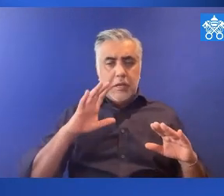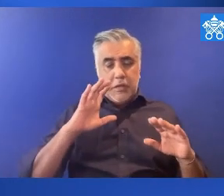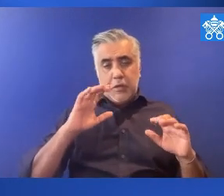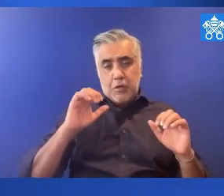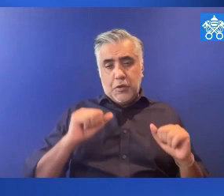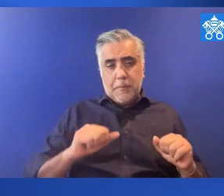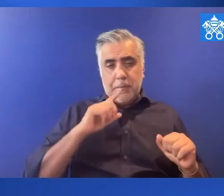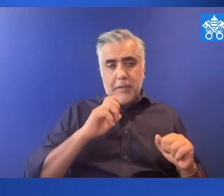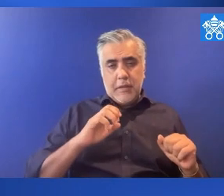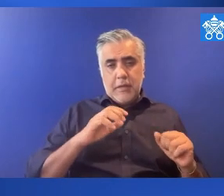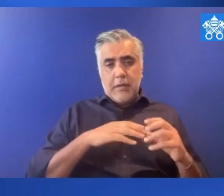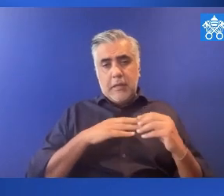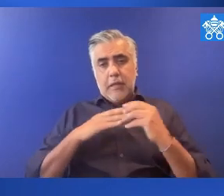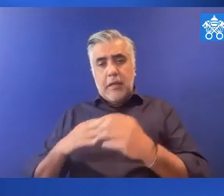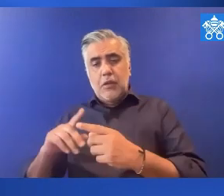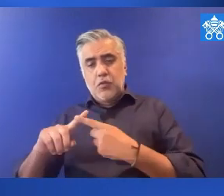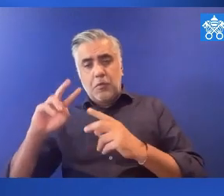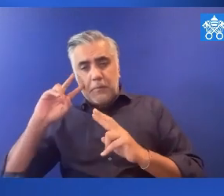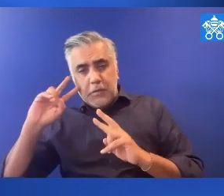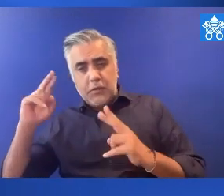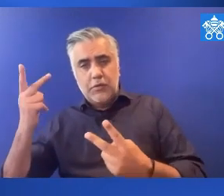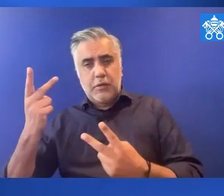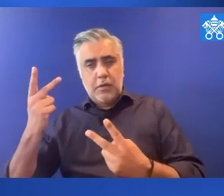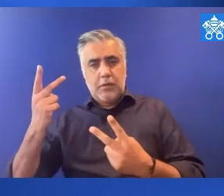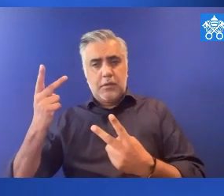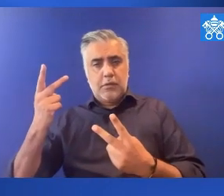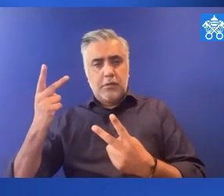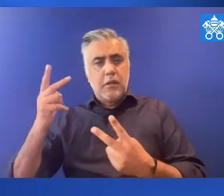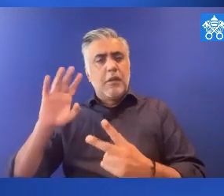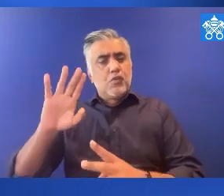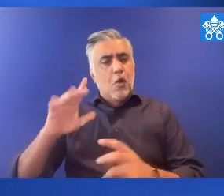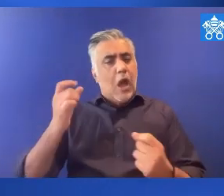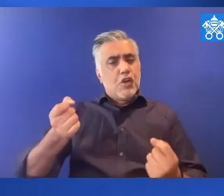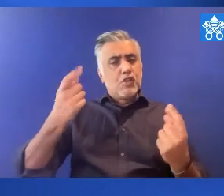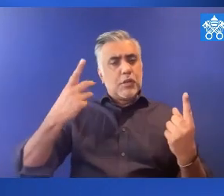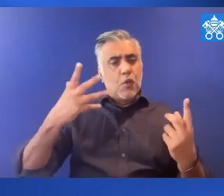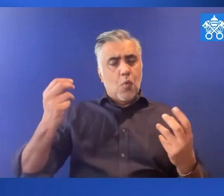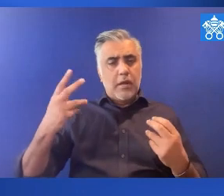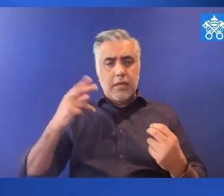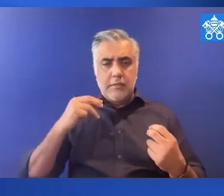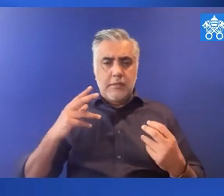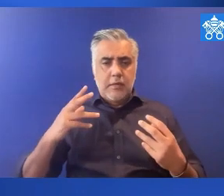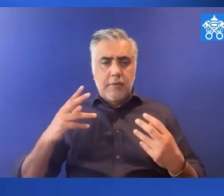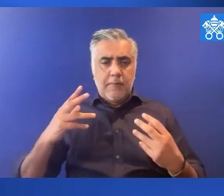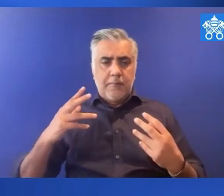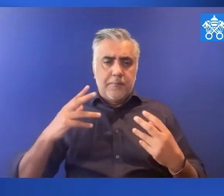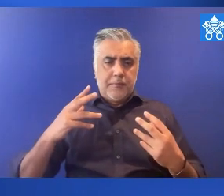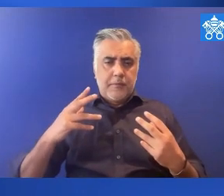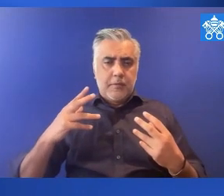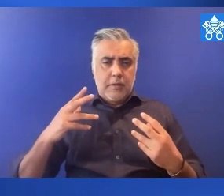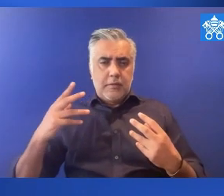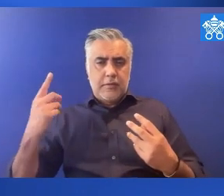which is not to be taken for granted because it can lend itself to misunderstanding, understanding what